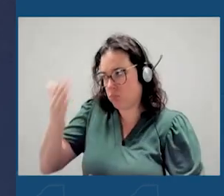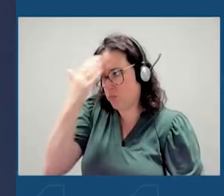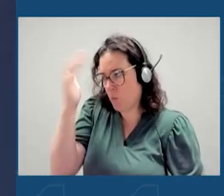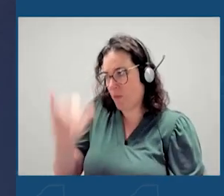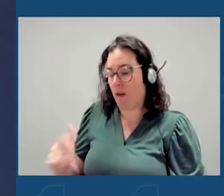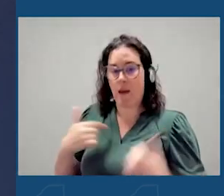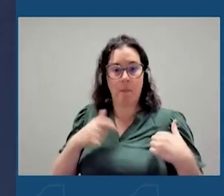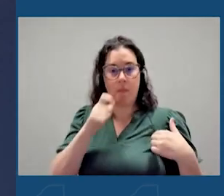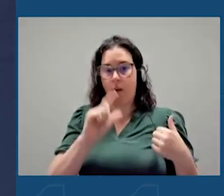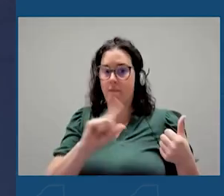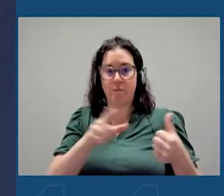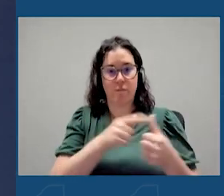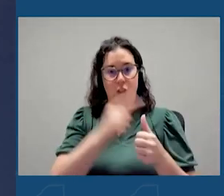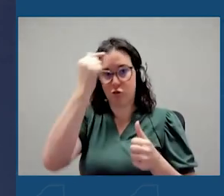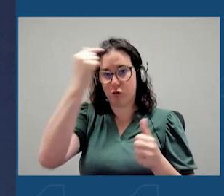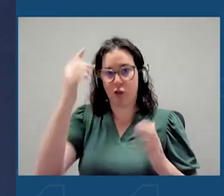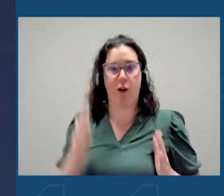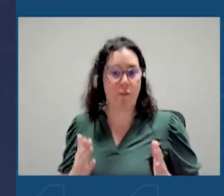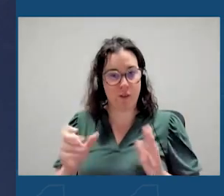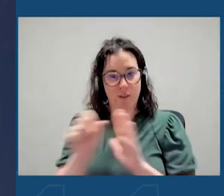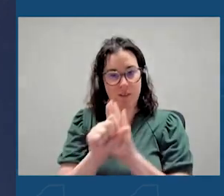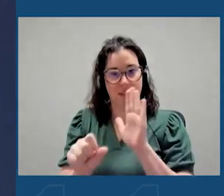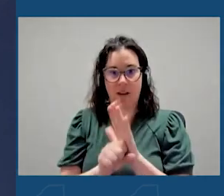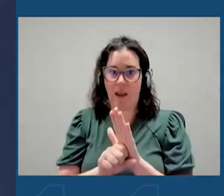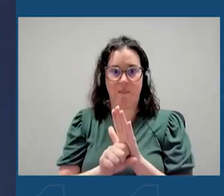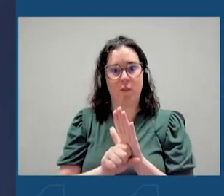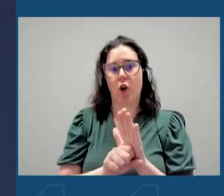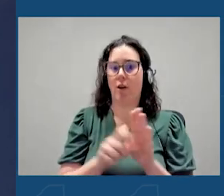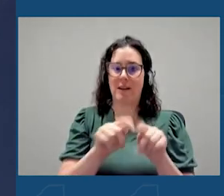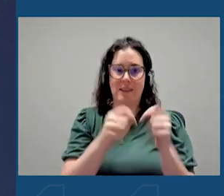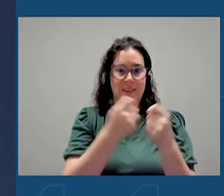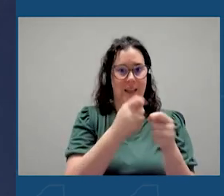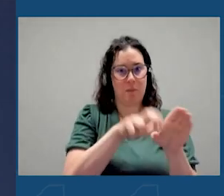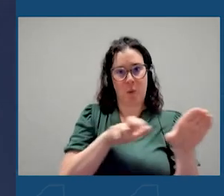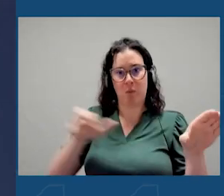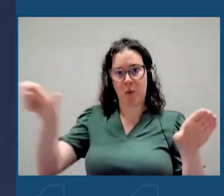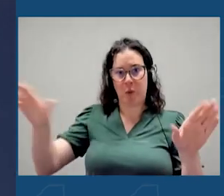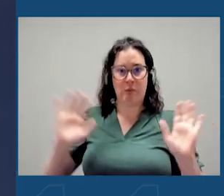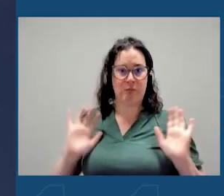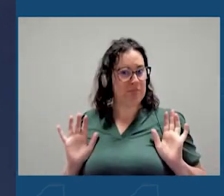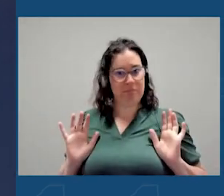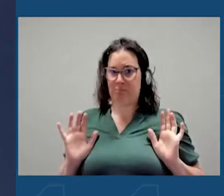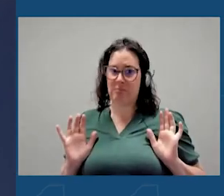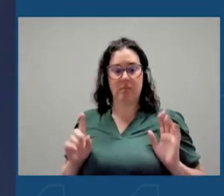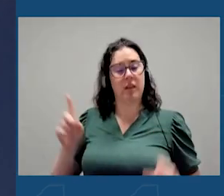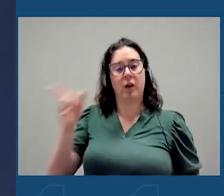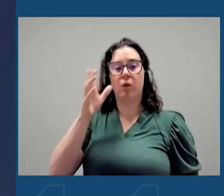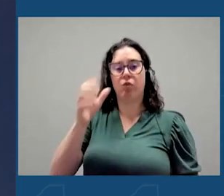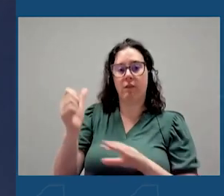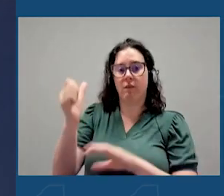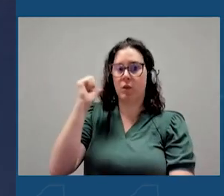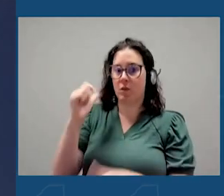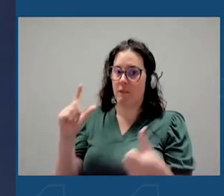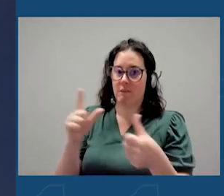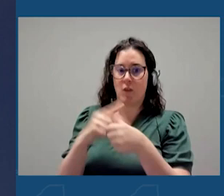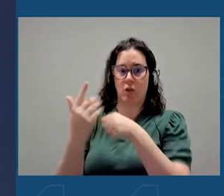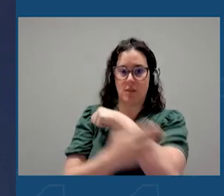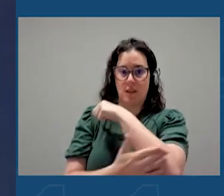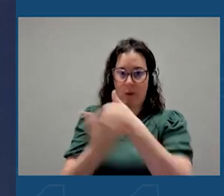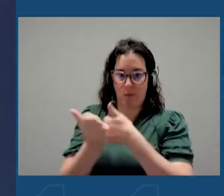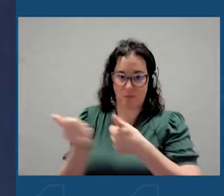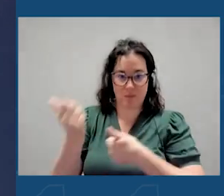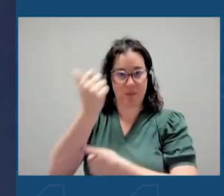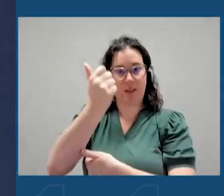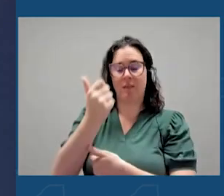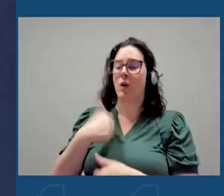first governor in the state of New York to lose a team, Buffalo Bills, and nor was he going to be the first county executive. We saw how important this was to